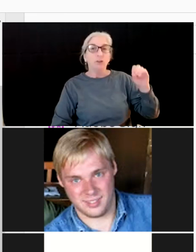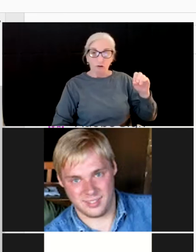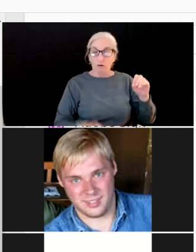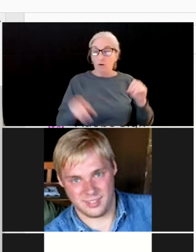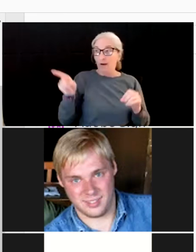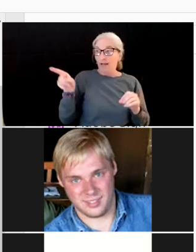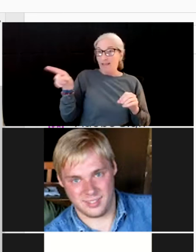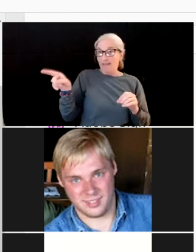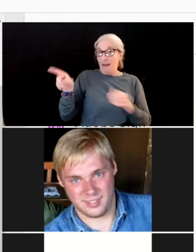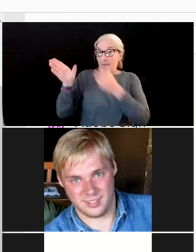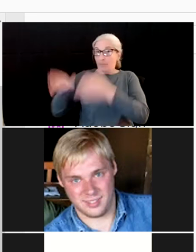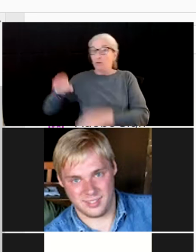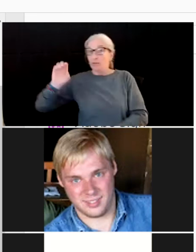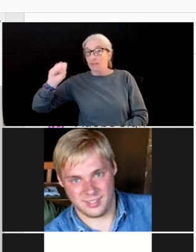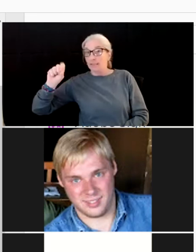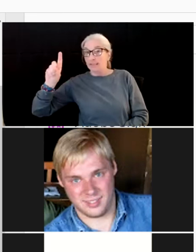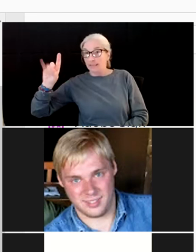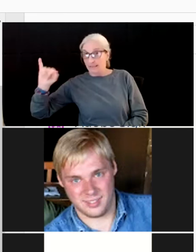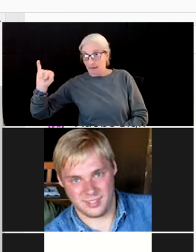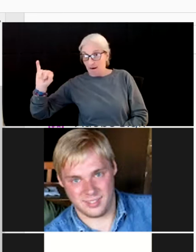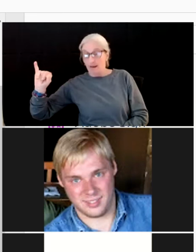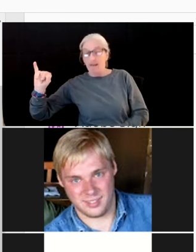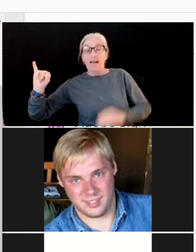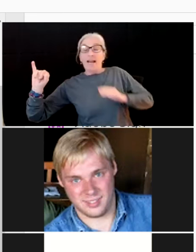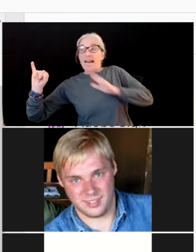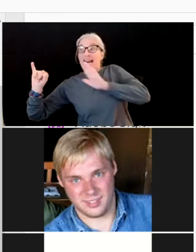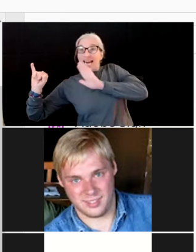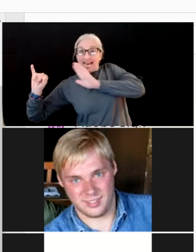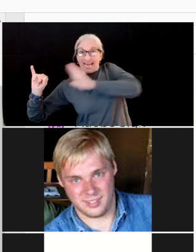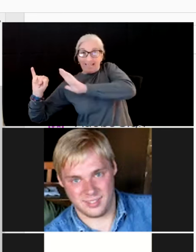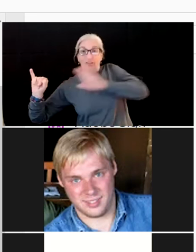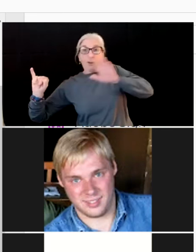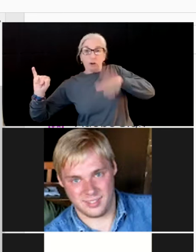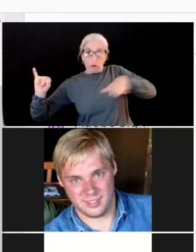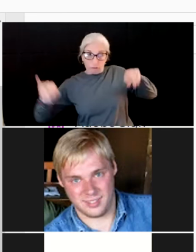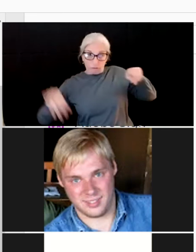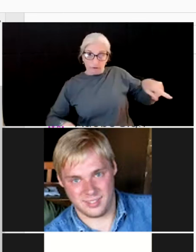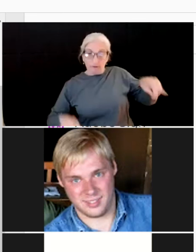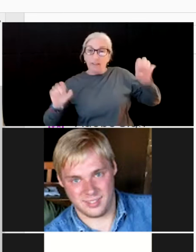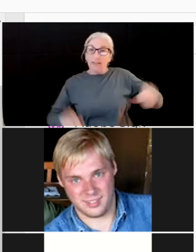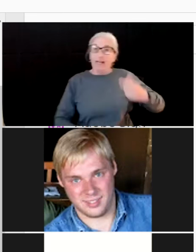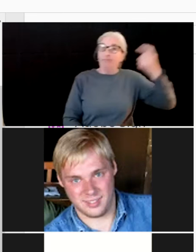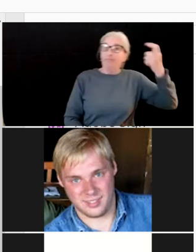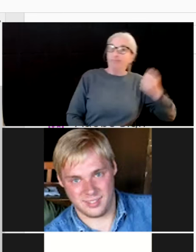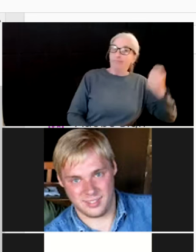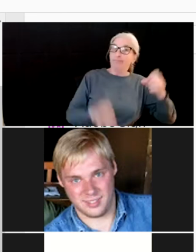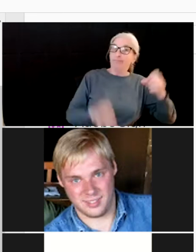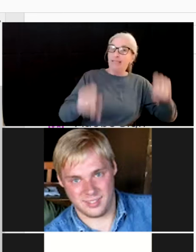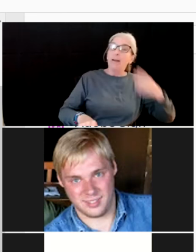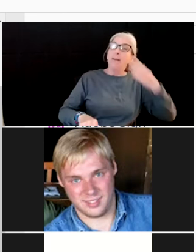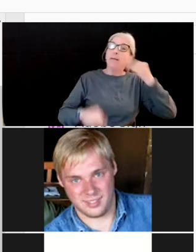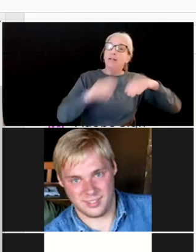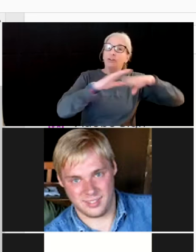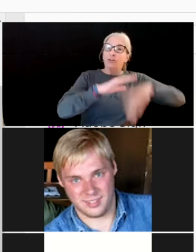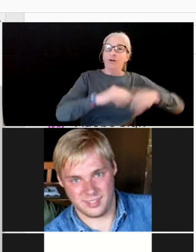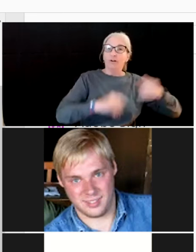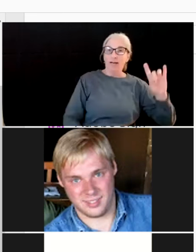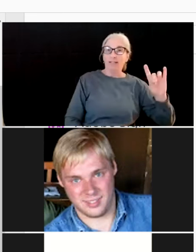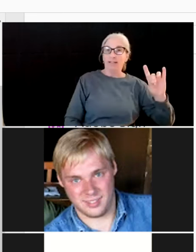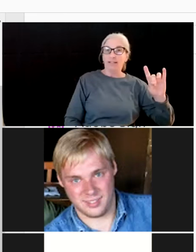SSDI worker. And those dependent benefits are paid based on the fact that the child is a minor, not on anything like a